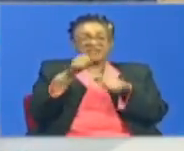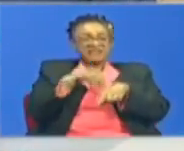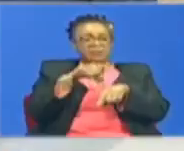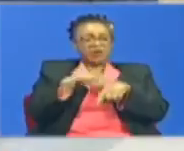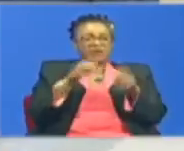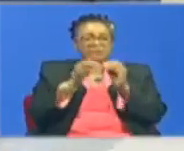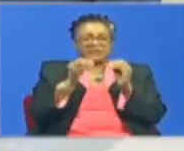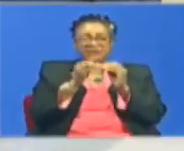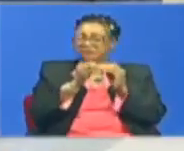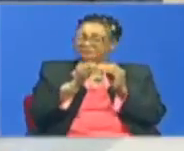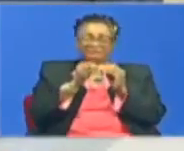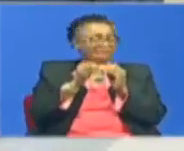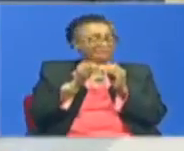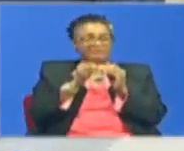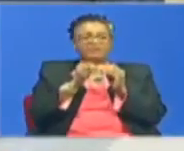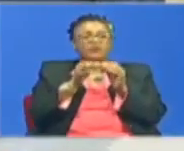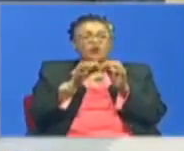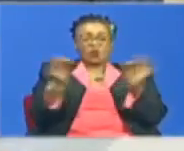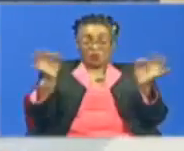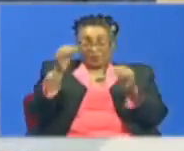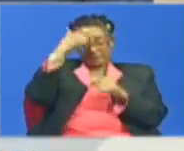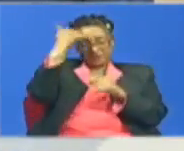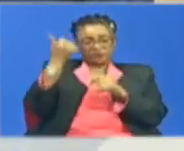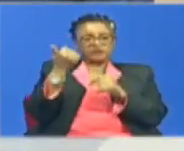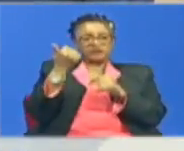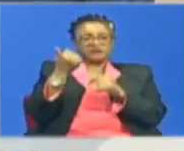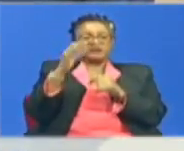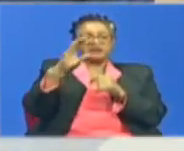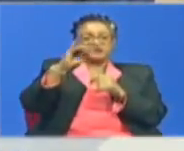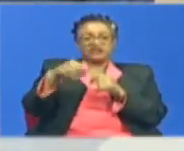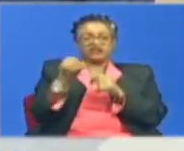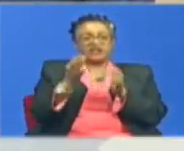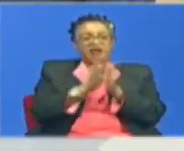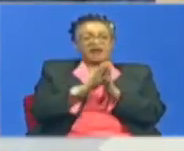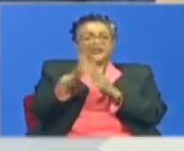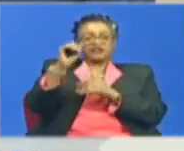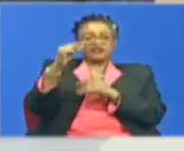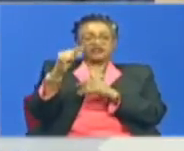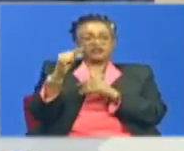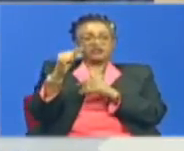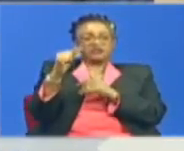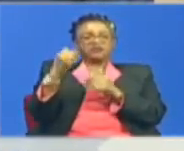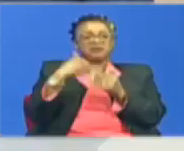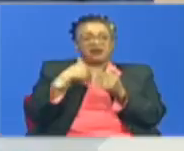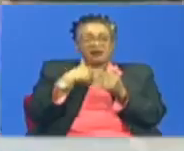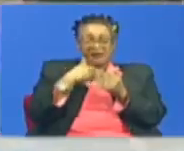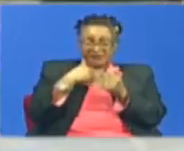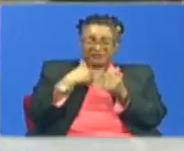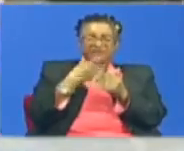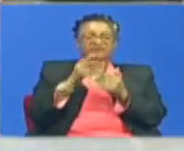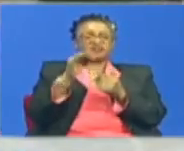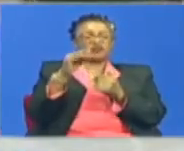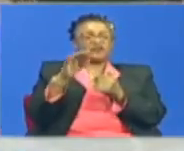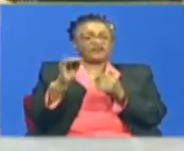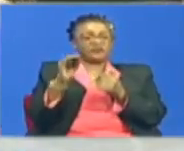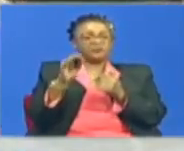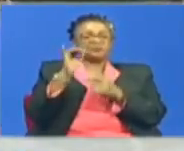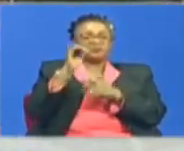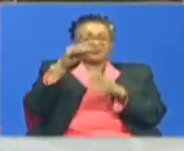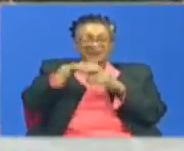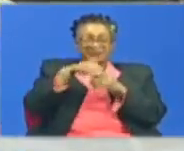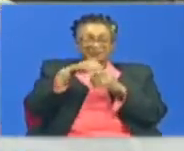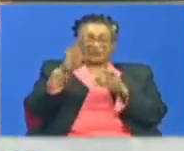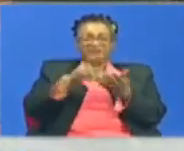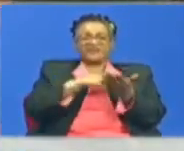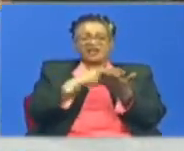was telling, given recent events where the Chief Justice and the Attorney General have faced off. Besides the failure by the